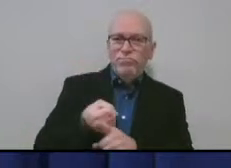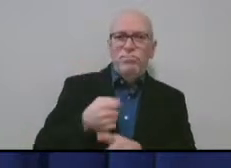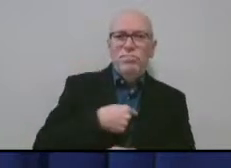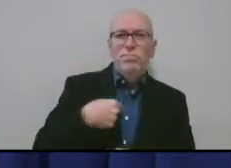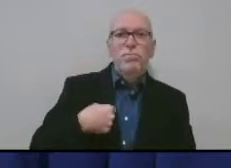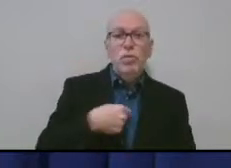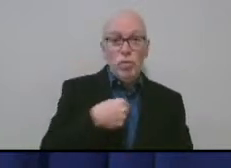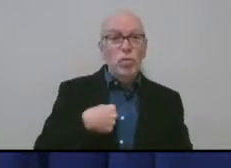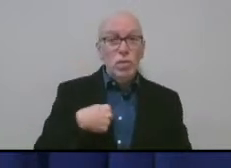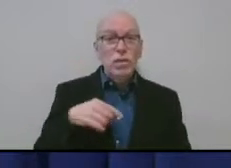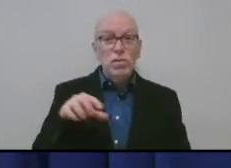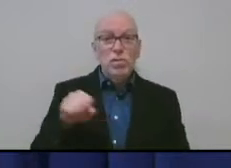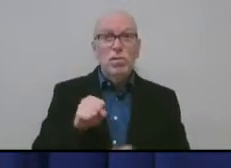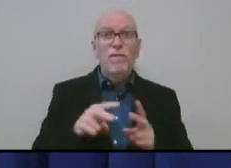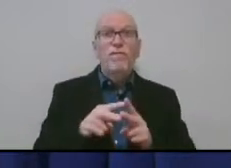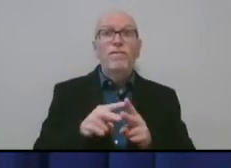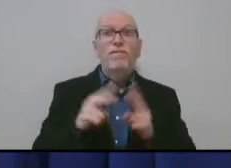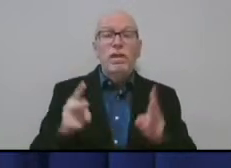very